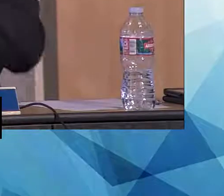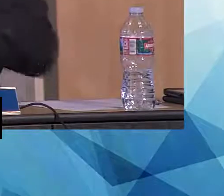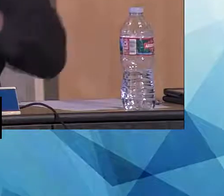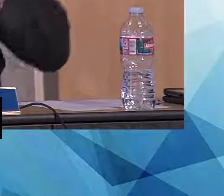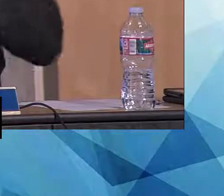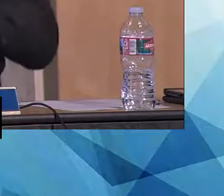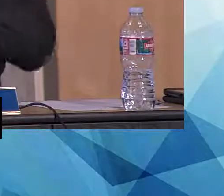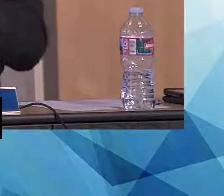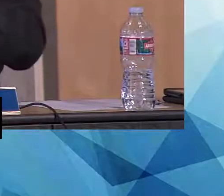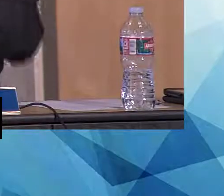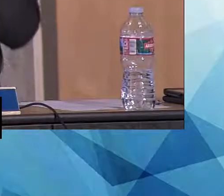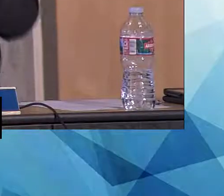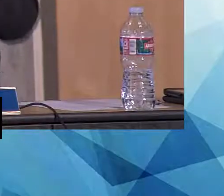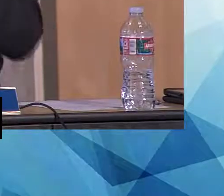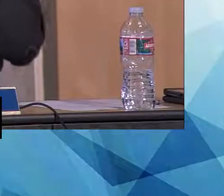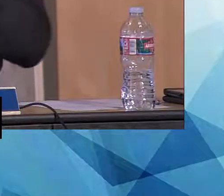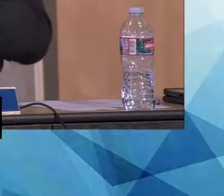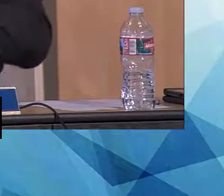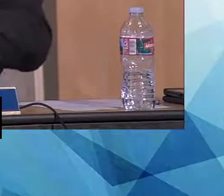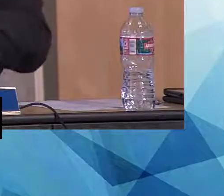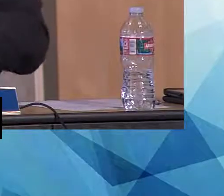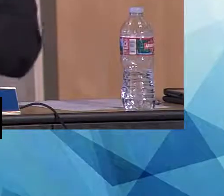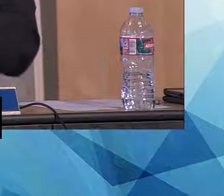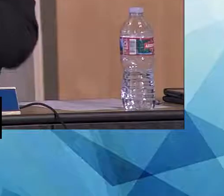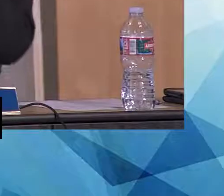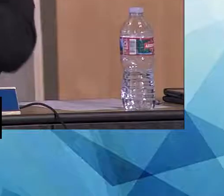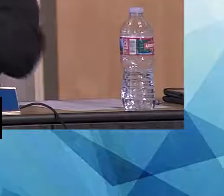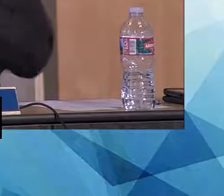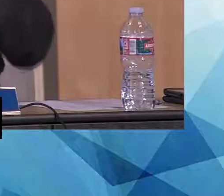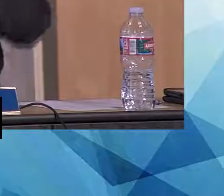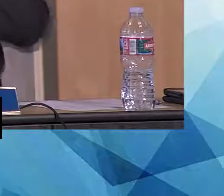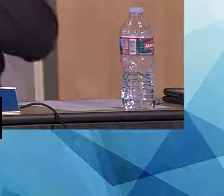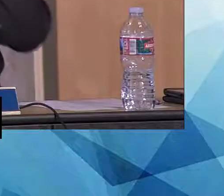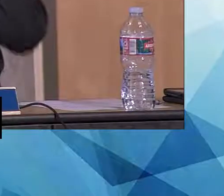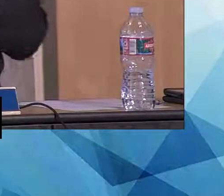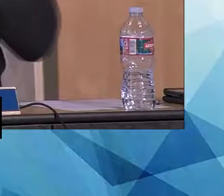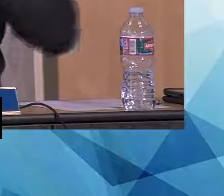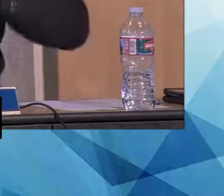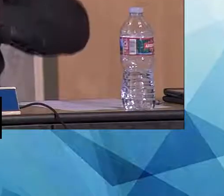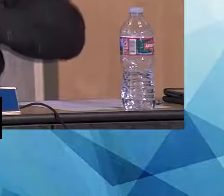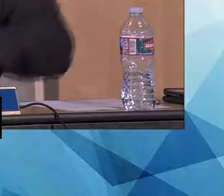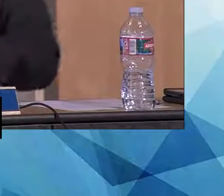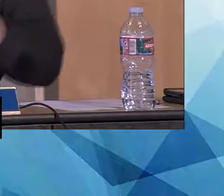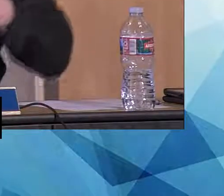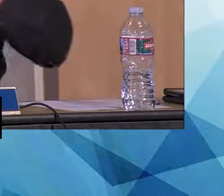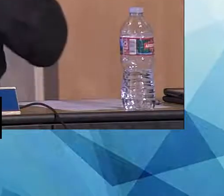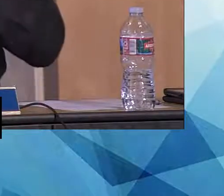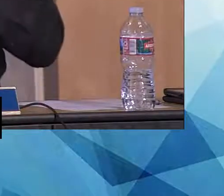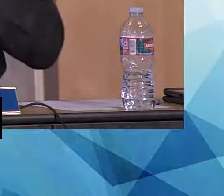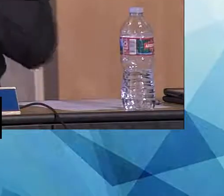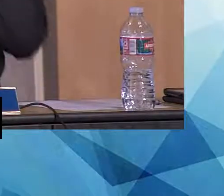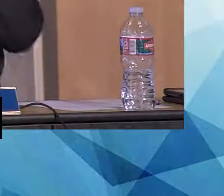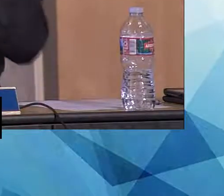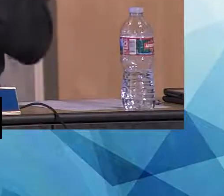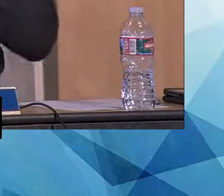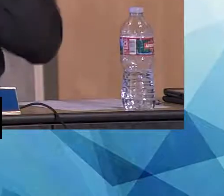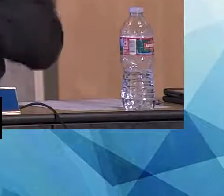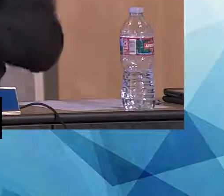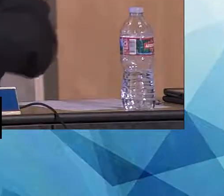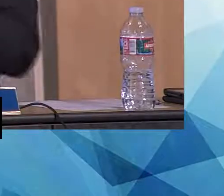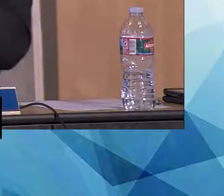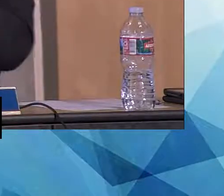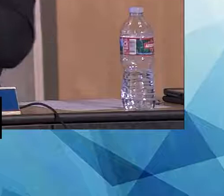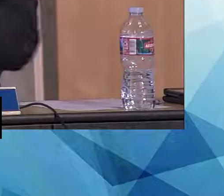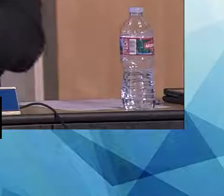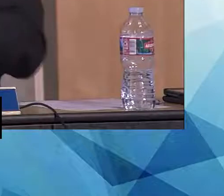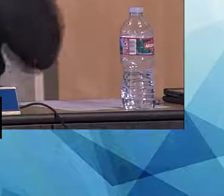be happy about these changes, but I do think that it has been important for us to show that we are making an effort to make this change as